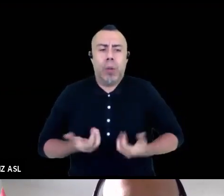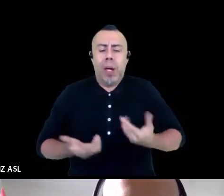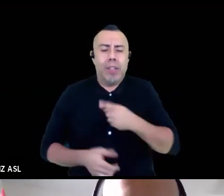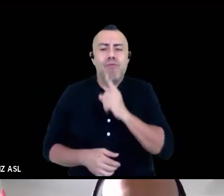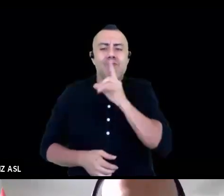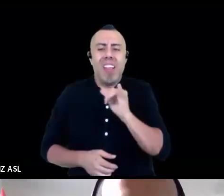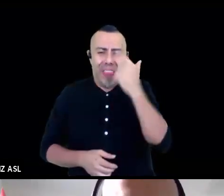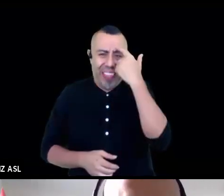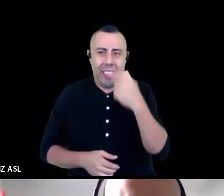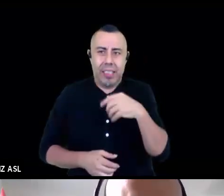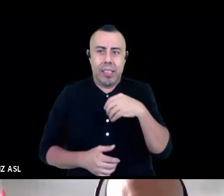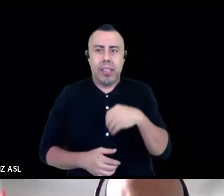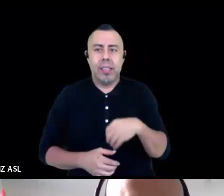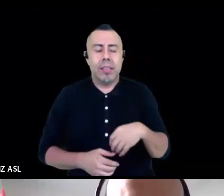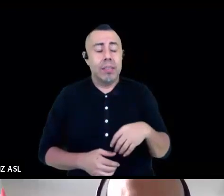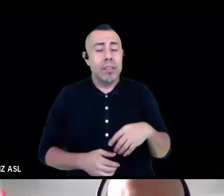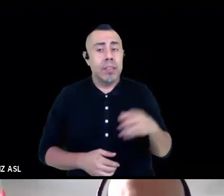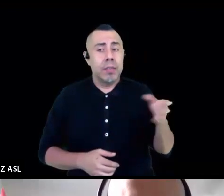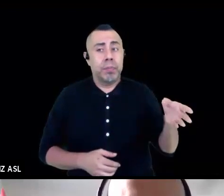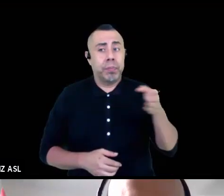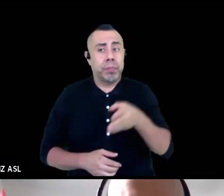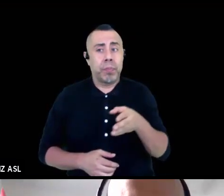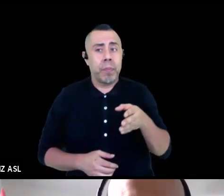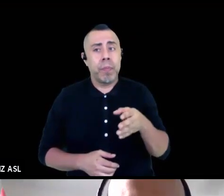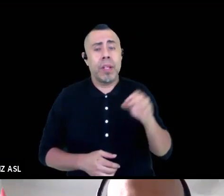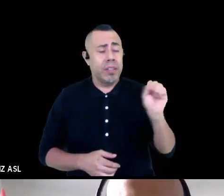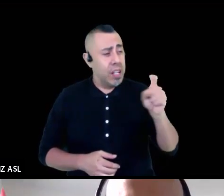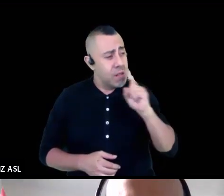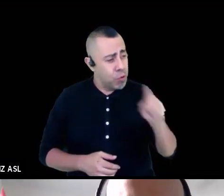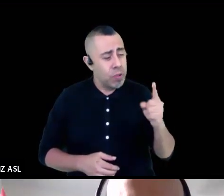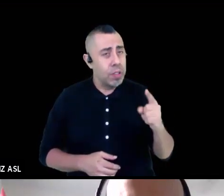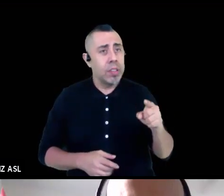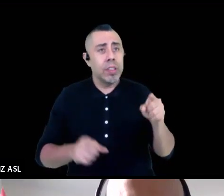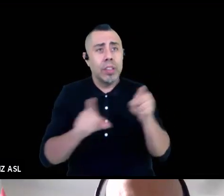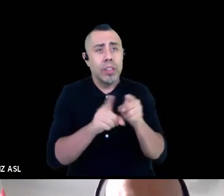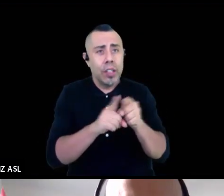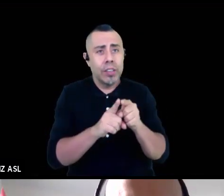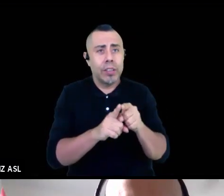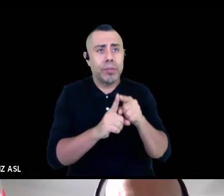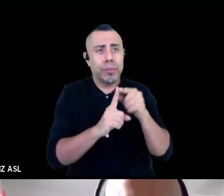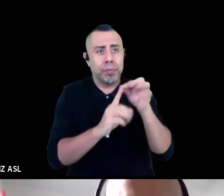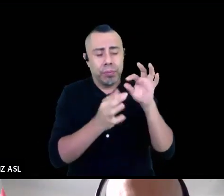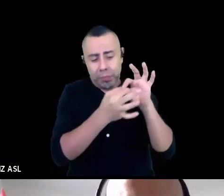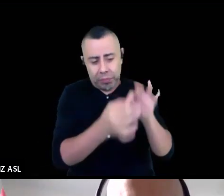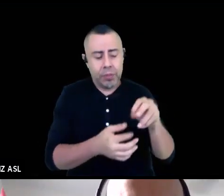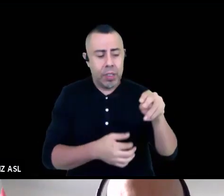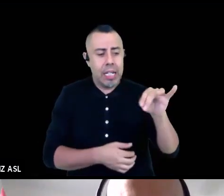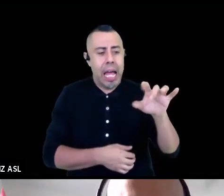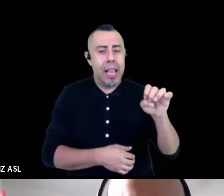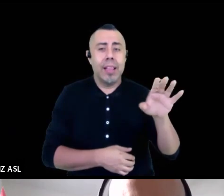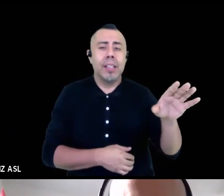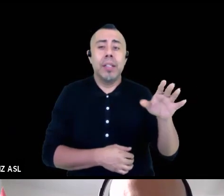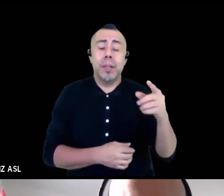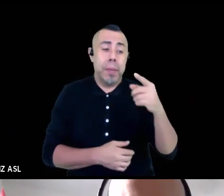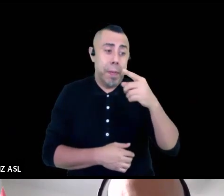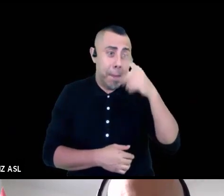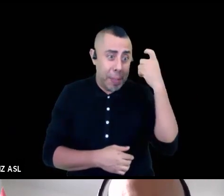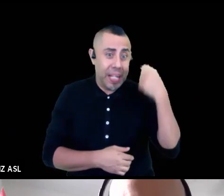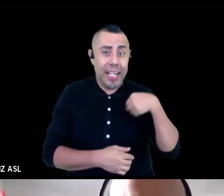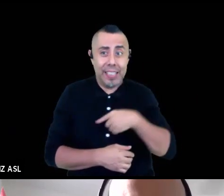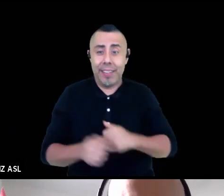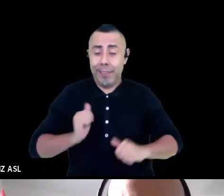speak to Niall, I think another conversation Dan and I had recently, since we have been with these characters so long, is sometimes